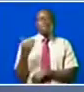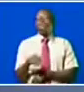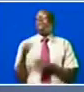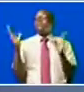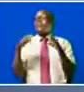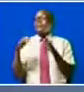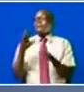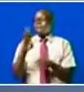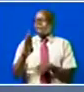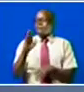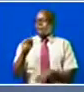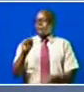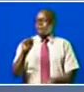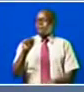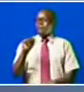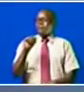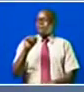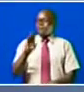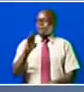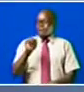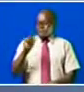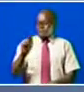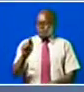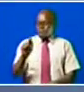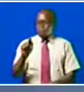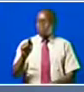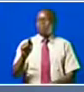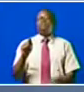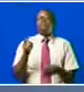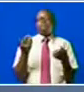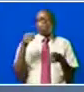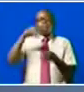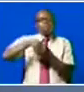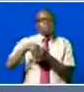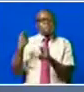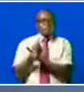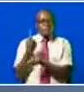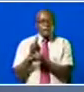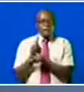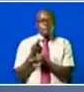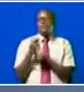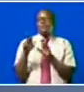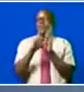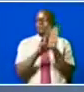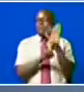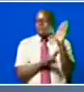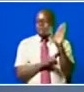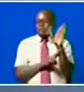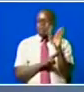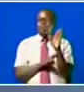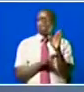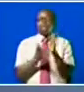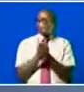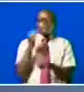company, the company said it was attributed to a combination of unfavorable regulation coupled with